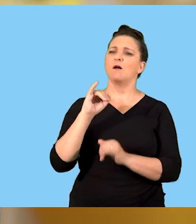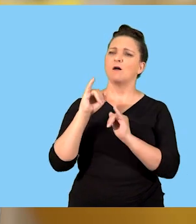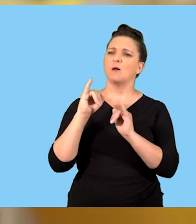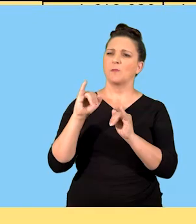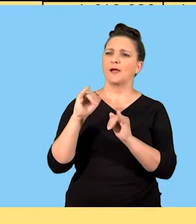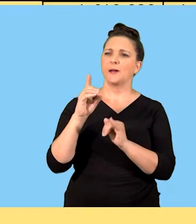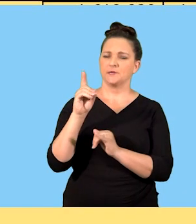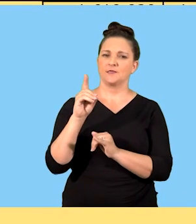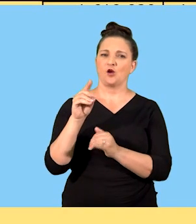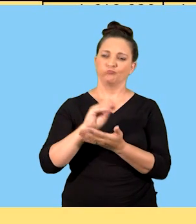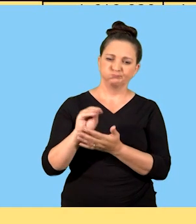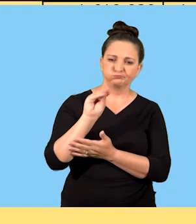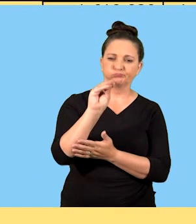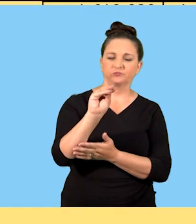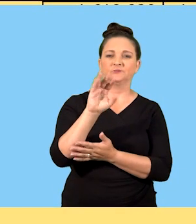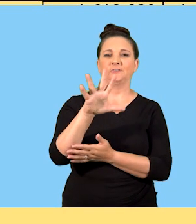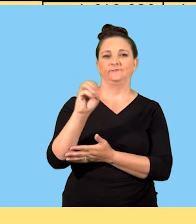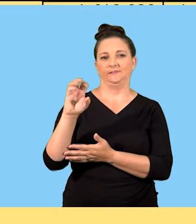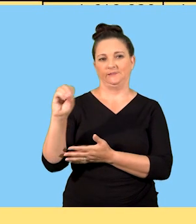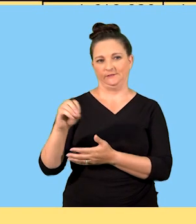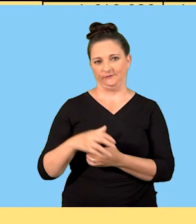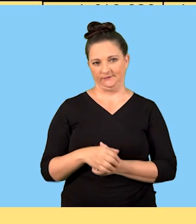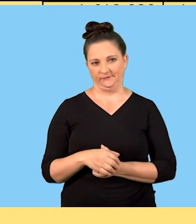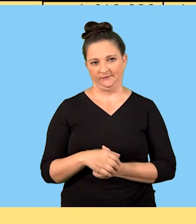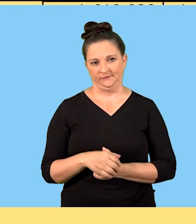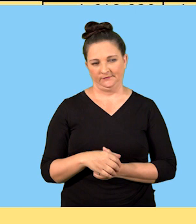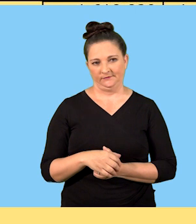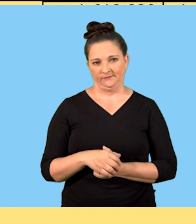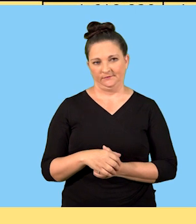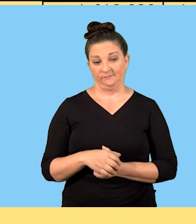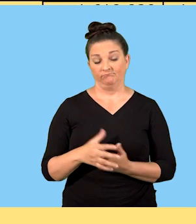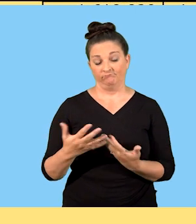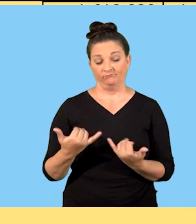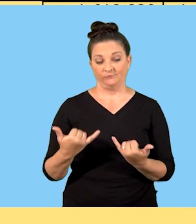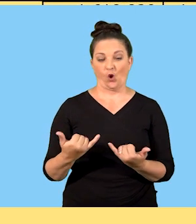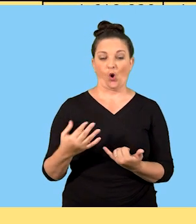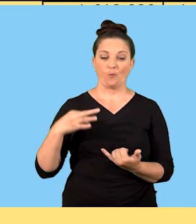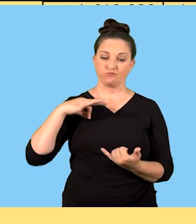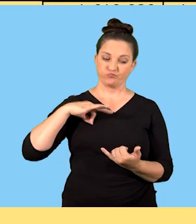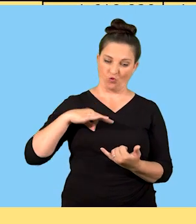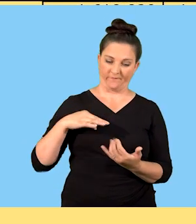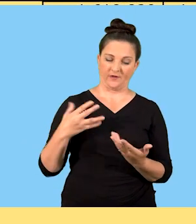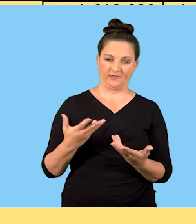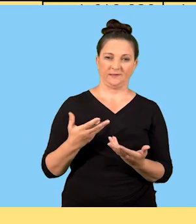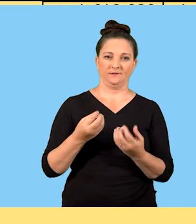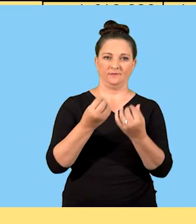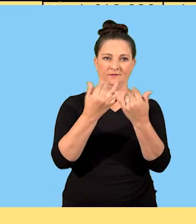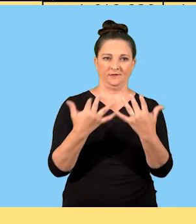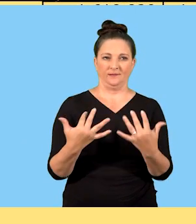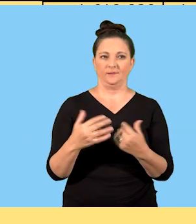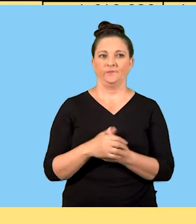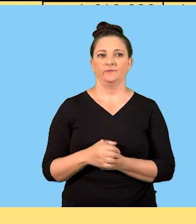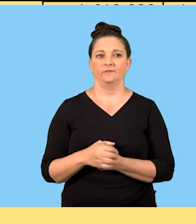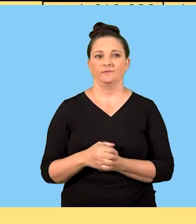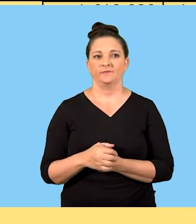here, then I'll say bad debts recovered, 500 in the profit and loss account.